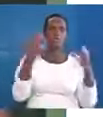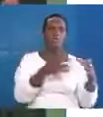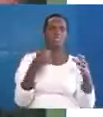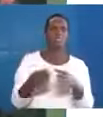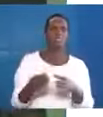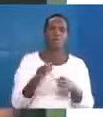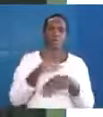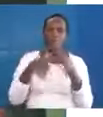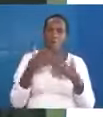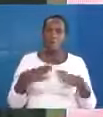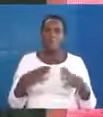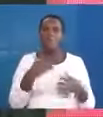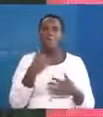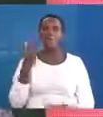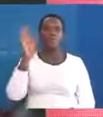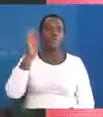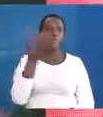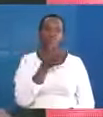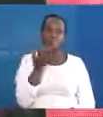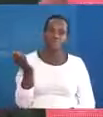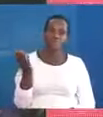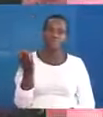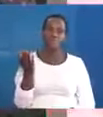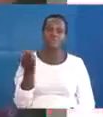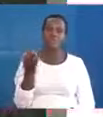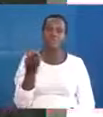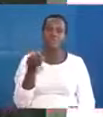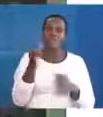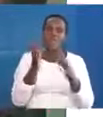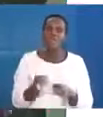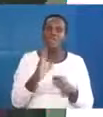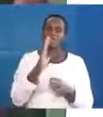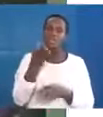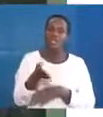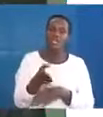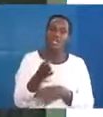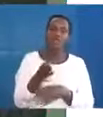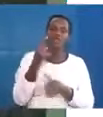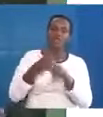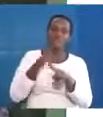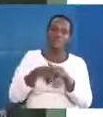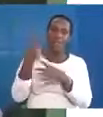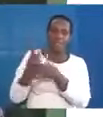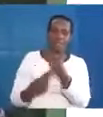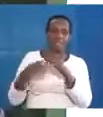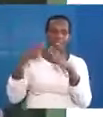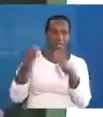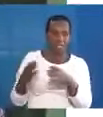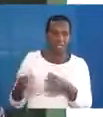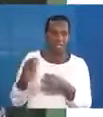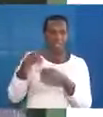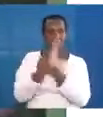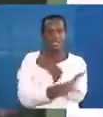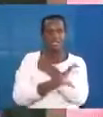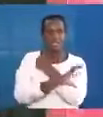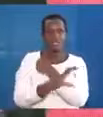Everybody among you here who have been around since we introduced multi-party politics in this country